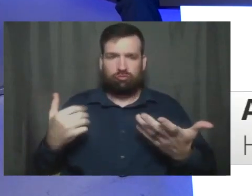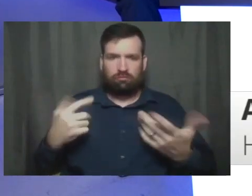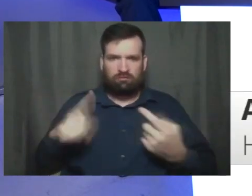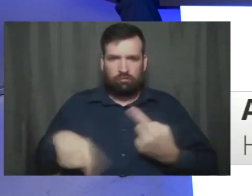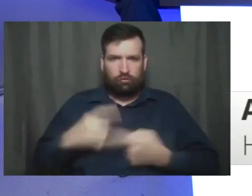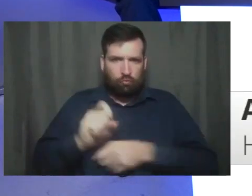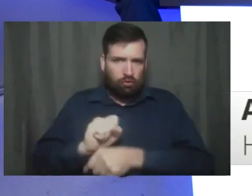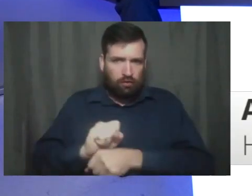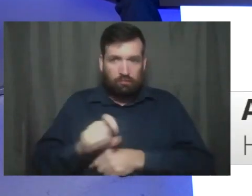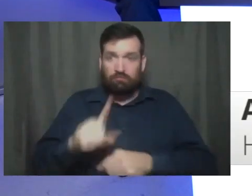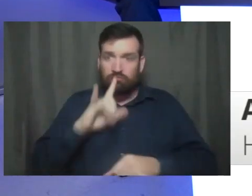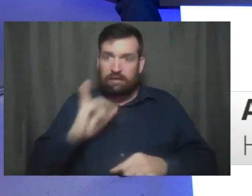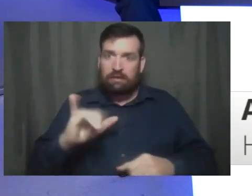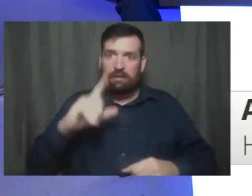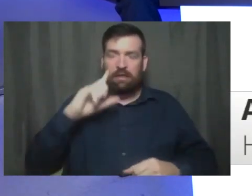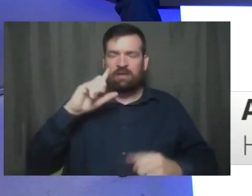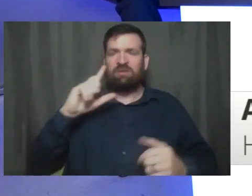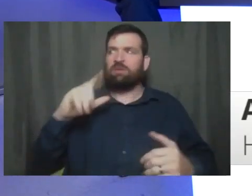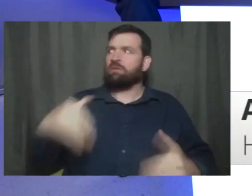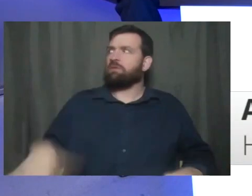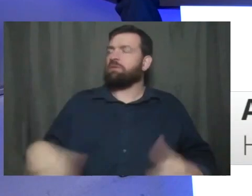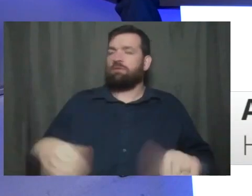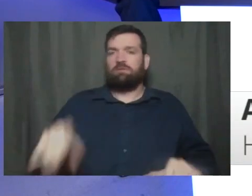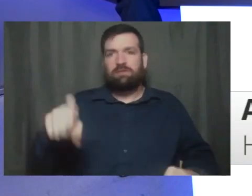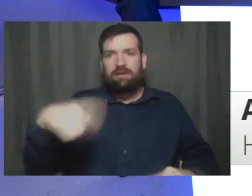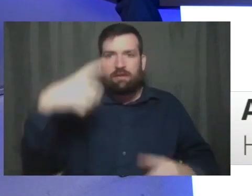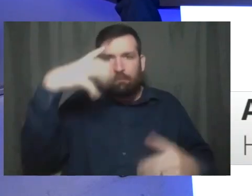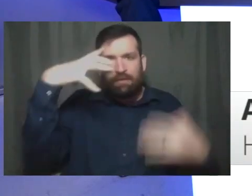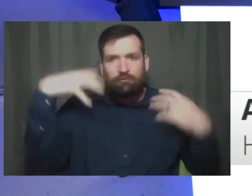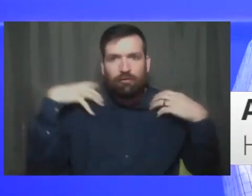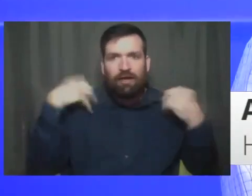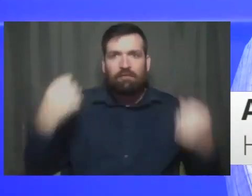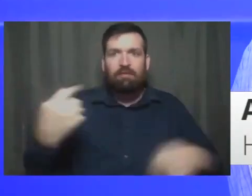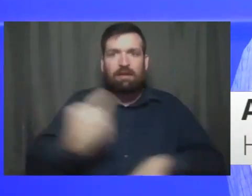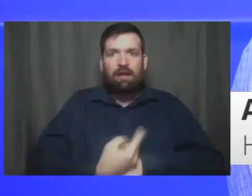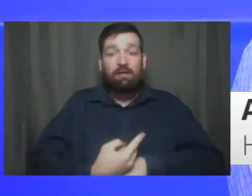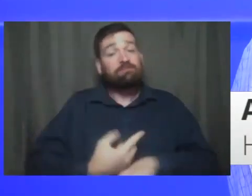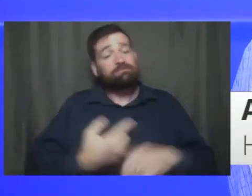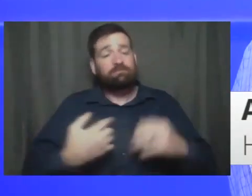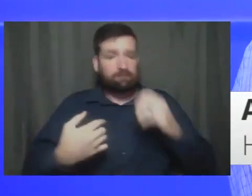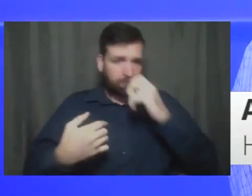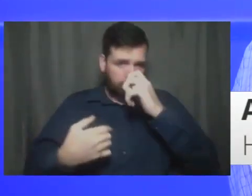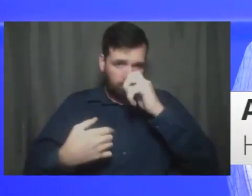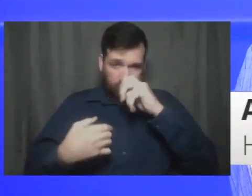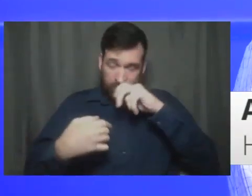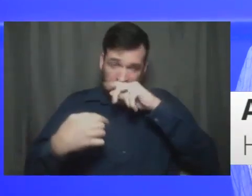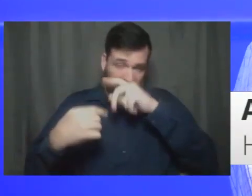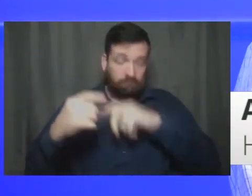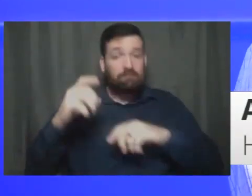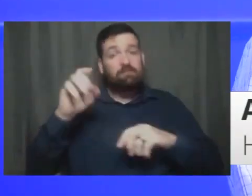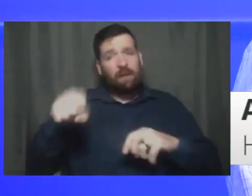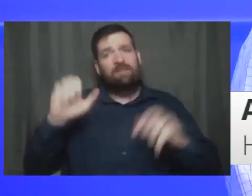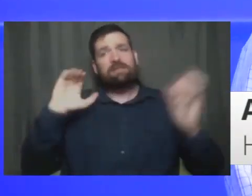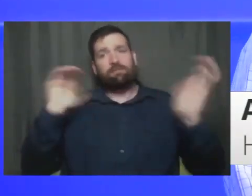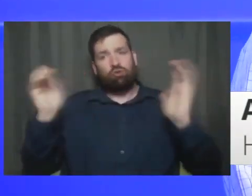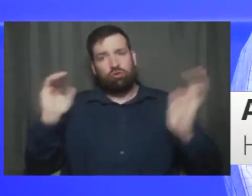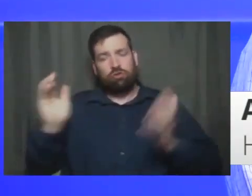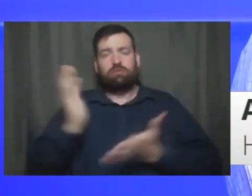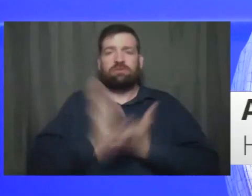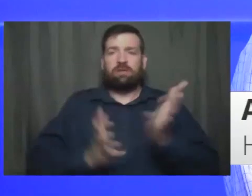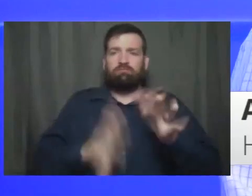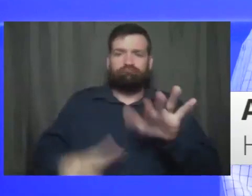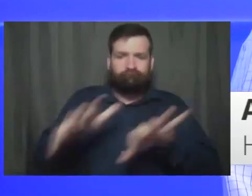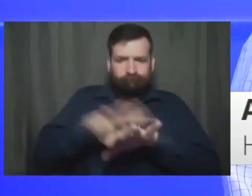think I may need to take a mental health day? Yeah, they can be similar and they can overlap. So some of this is really trying to identify what it is you're